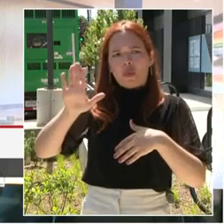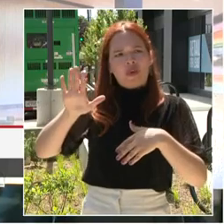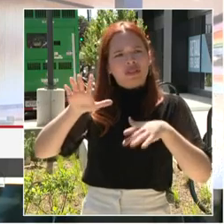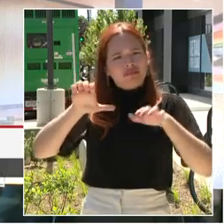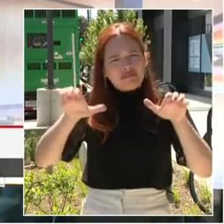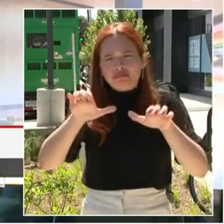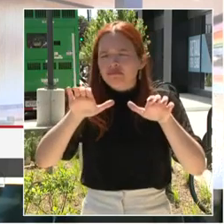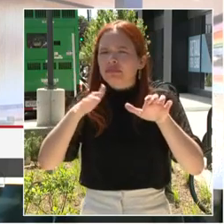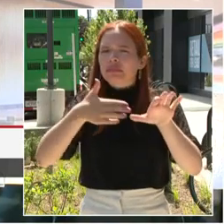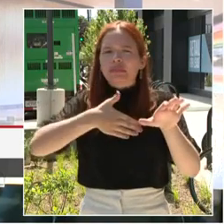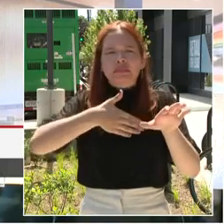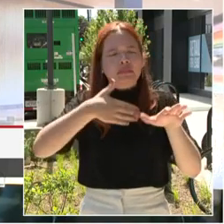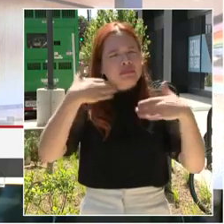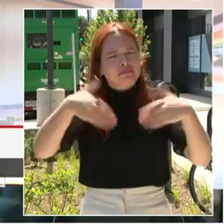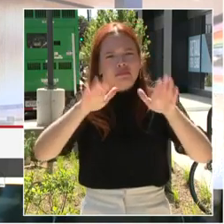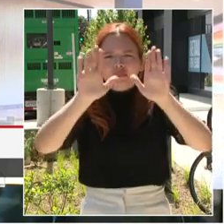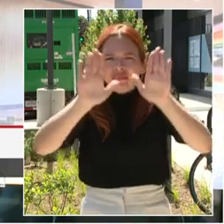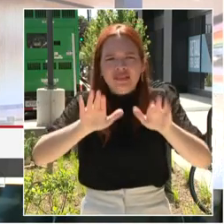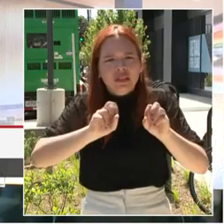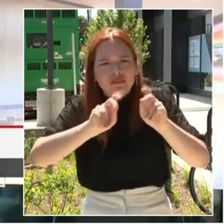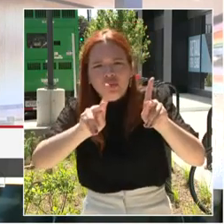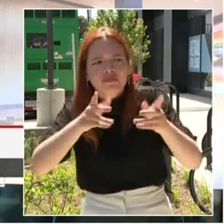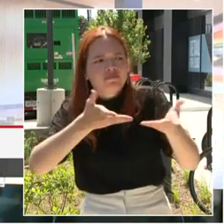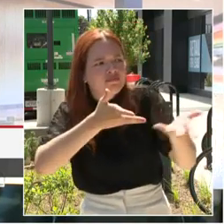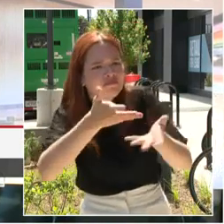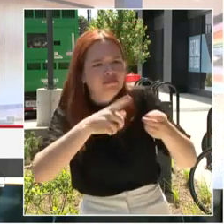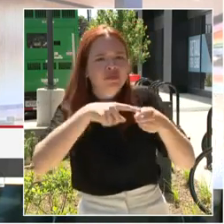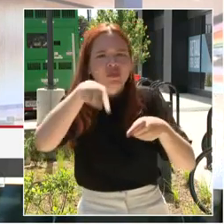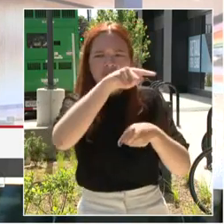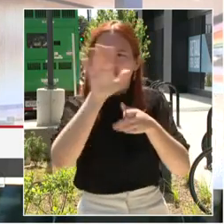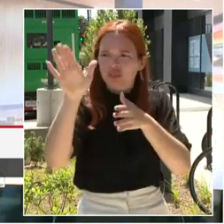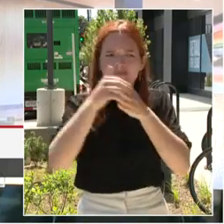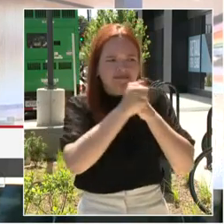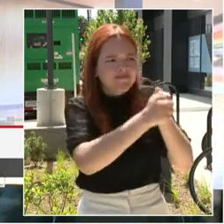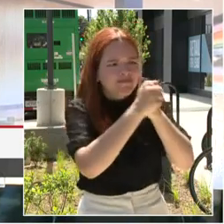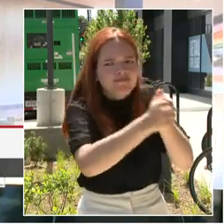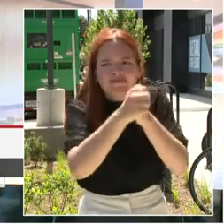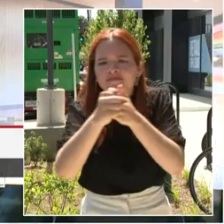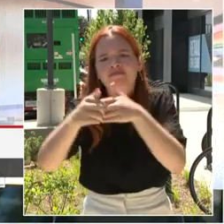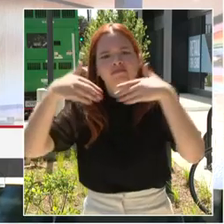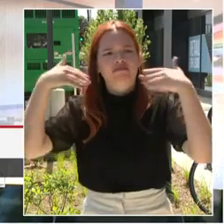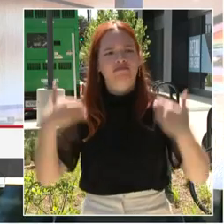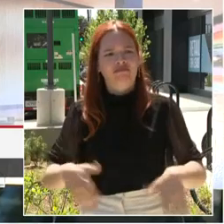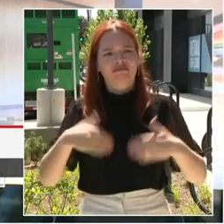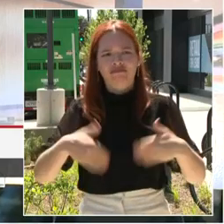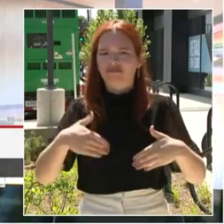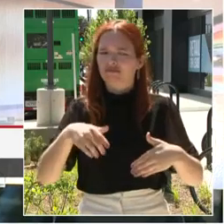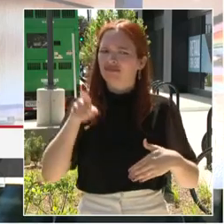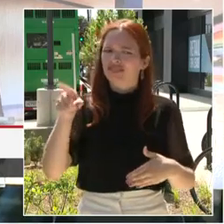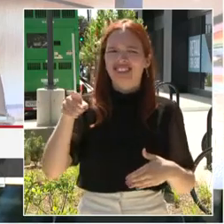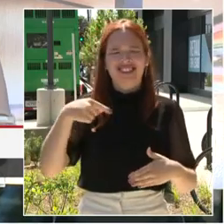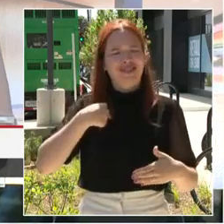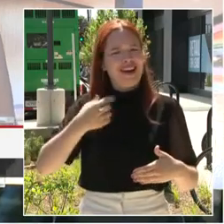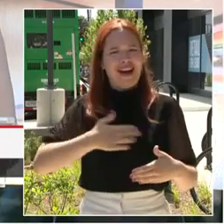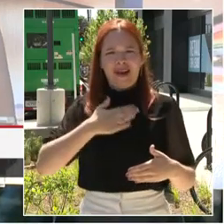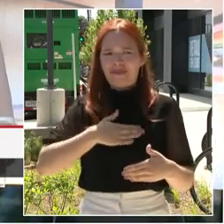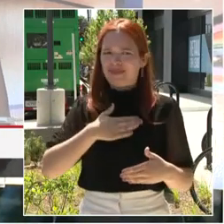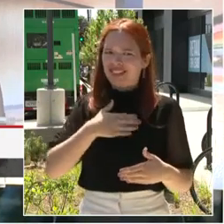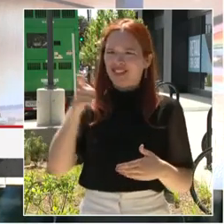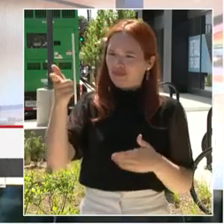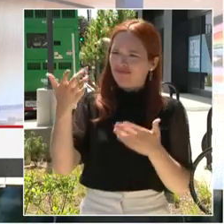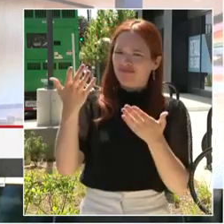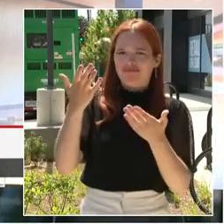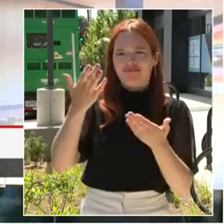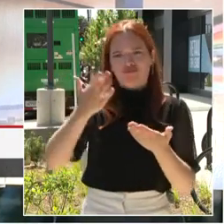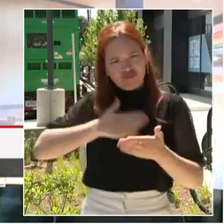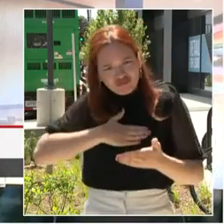and leaders in DC government, and I'm always happy when people raise their hands to serve. So I'm proud today to announce